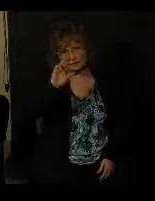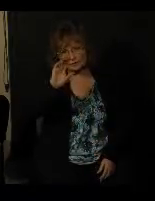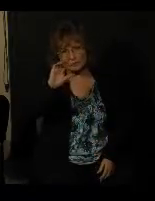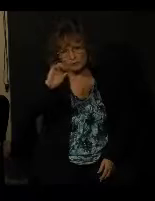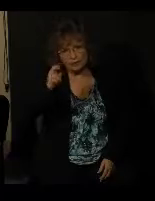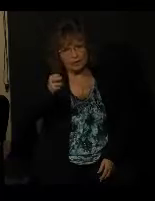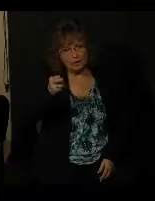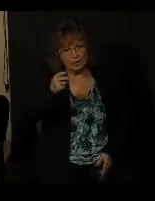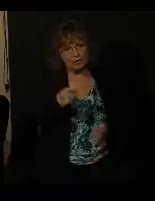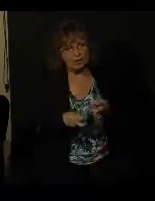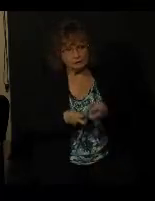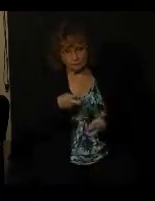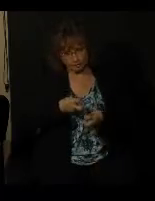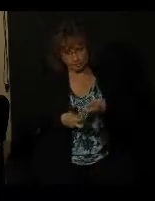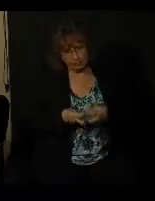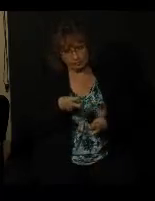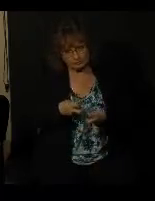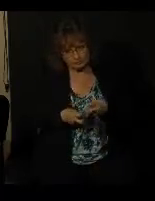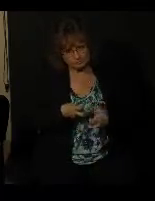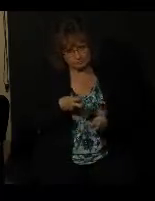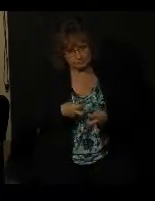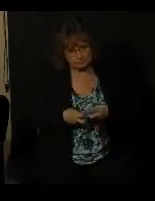at risk.